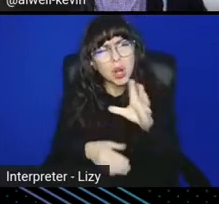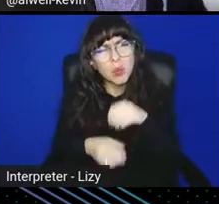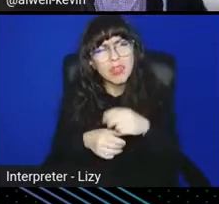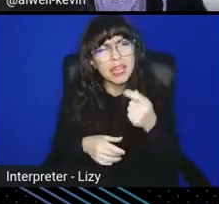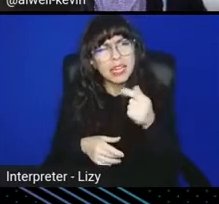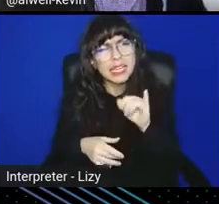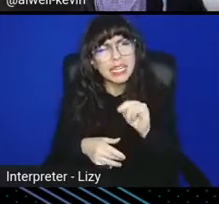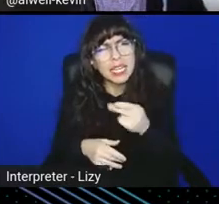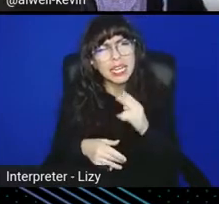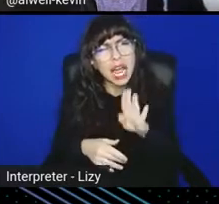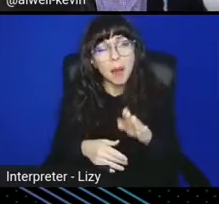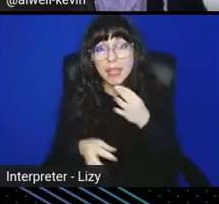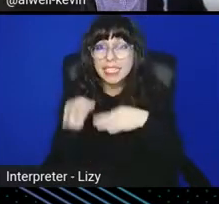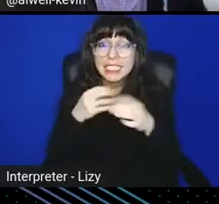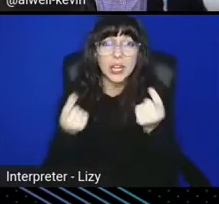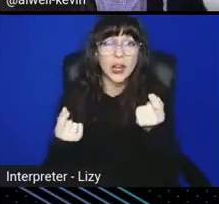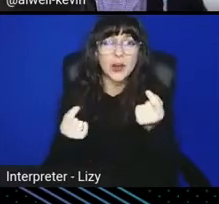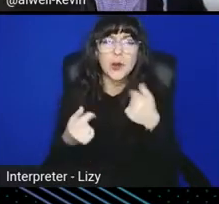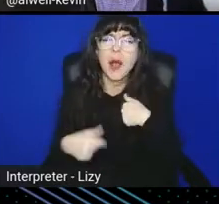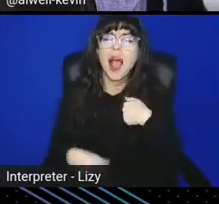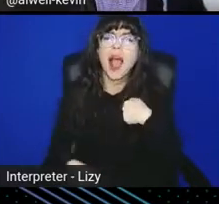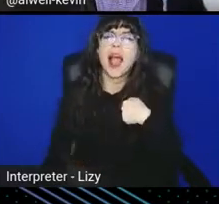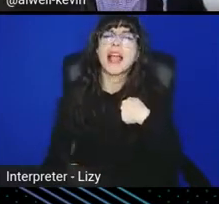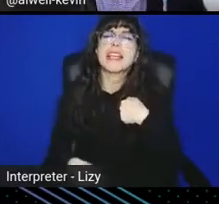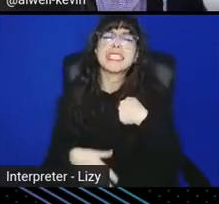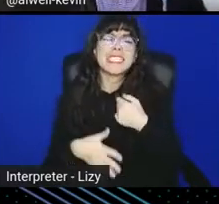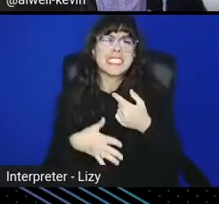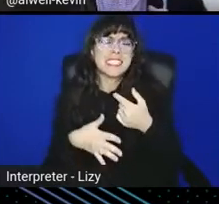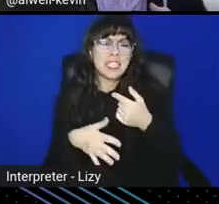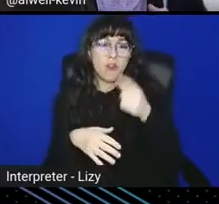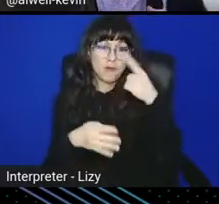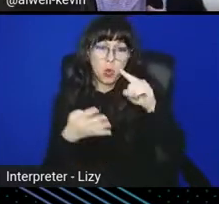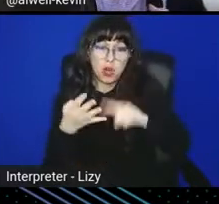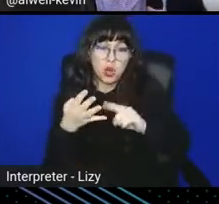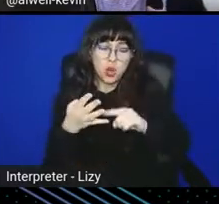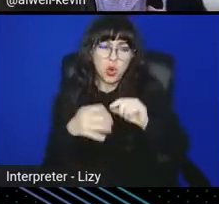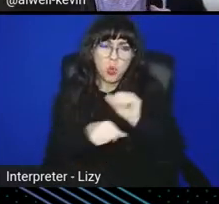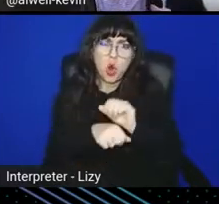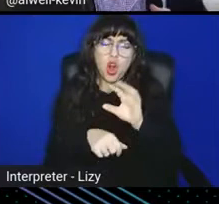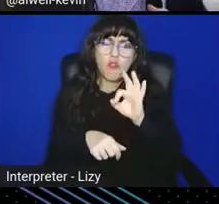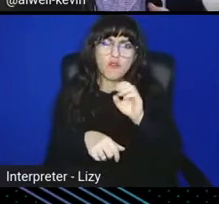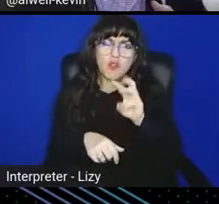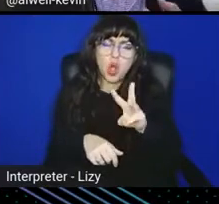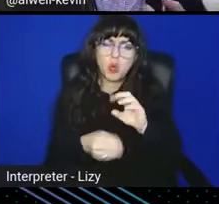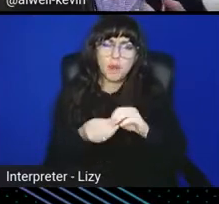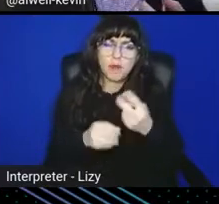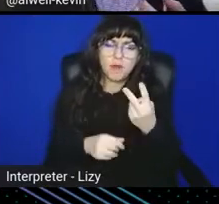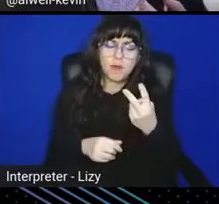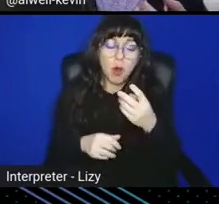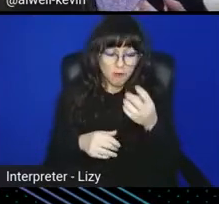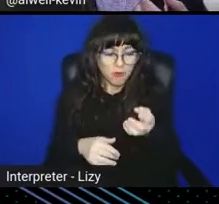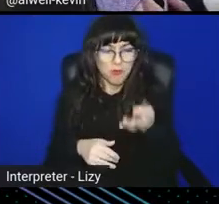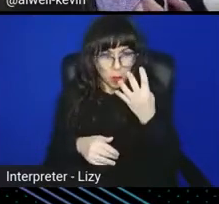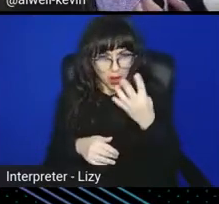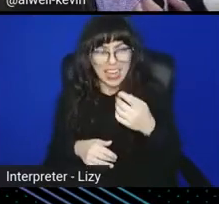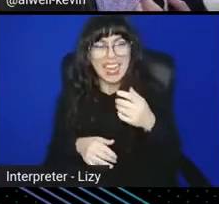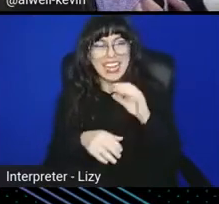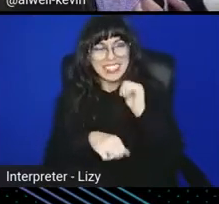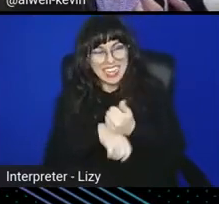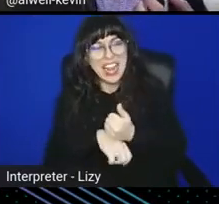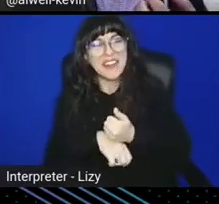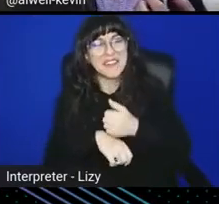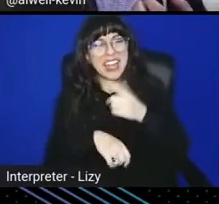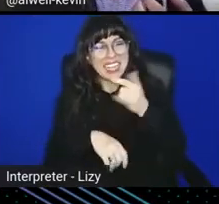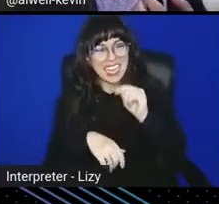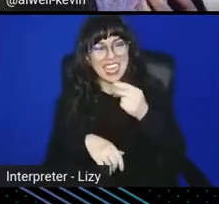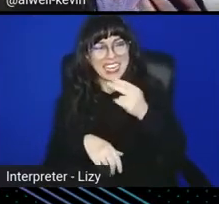GitHub. Instead, on workflow number four, I can create that trust relationship. So GitHub knows,